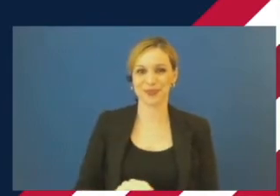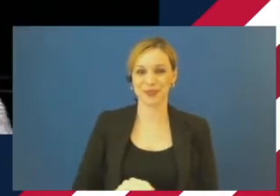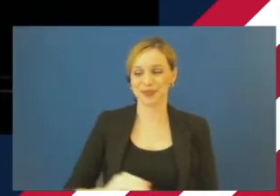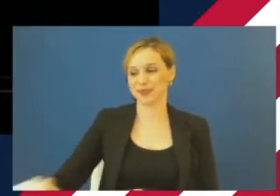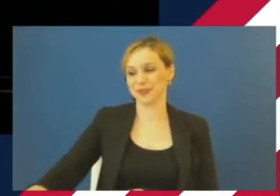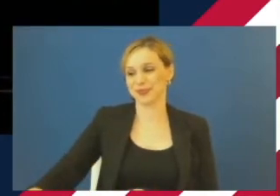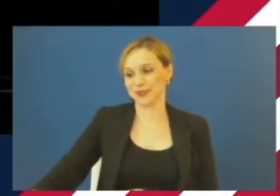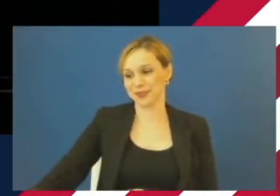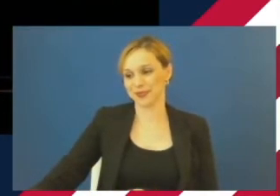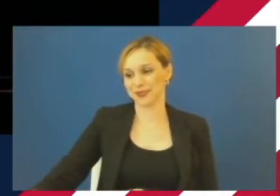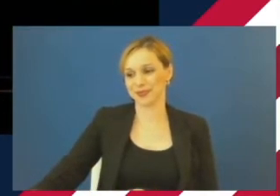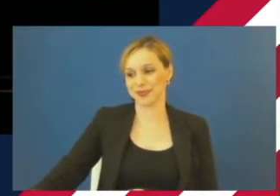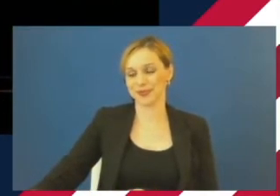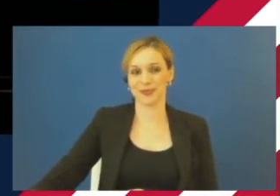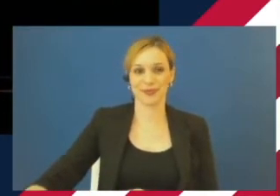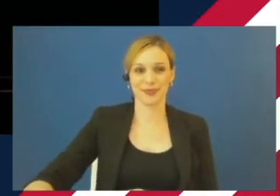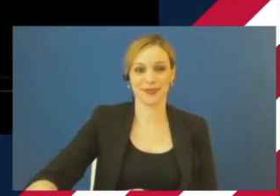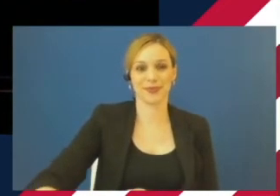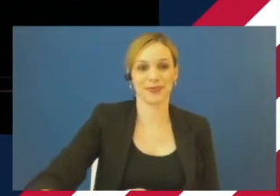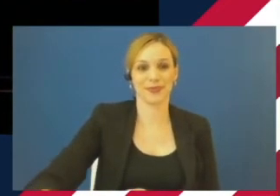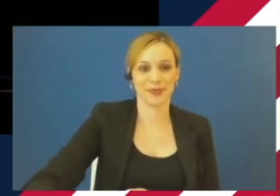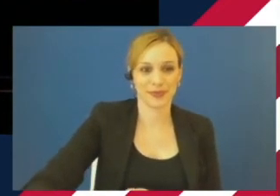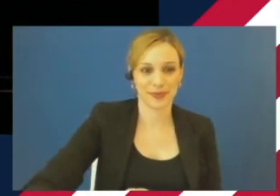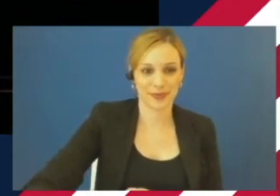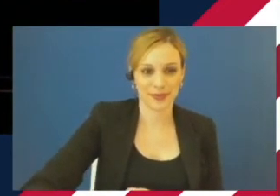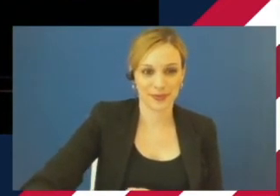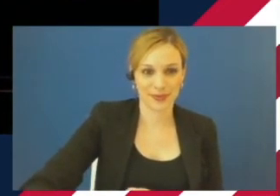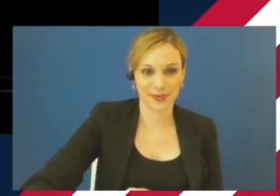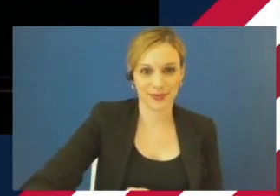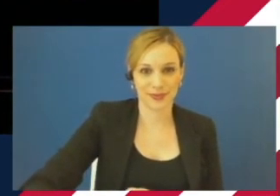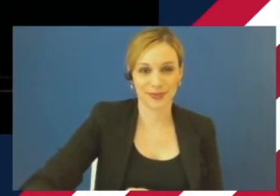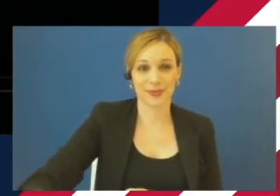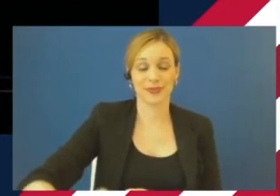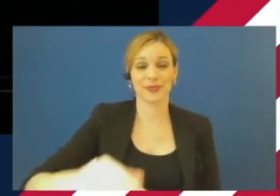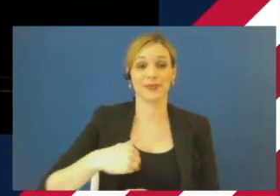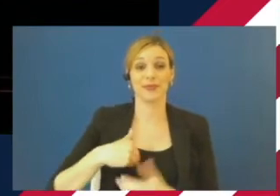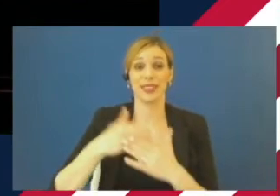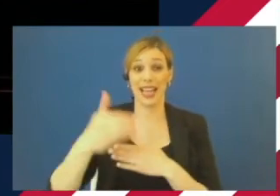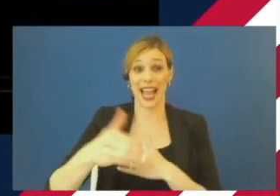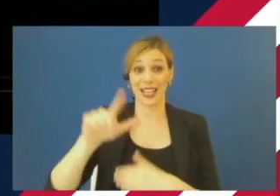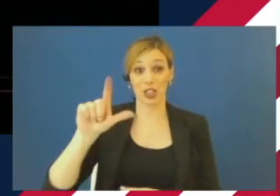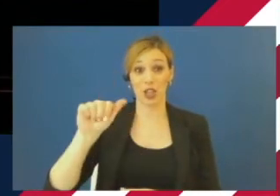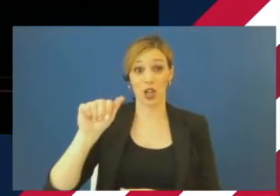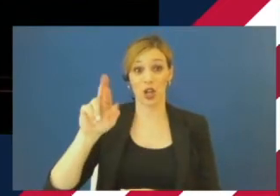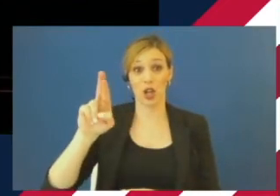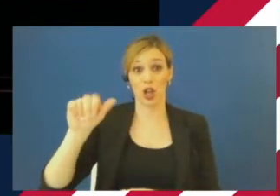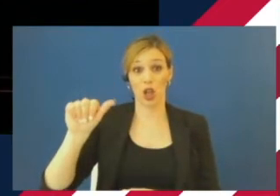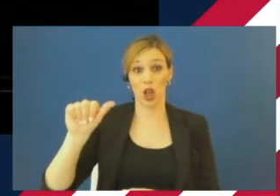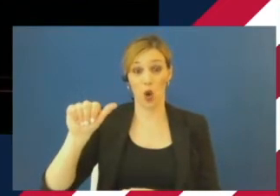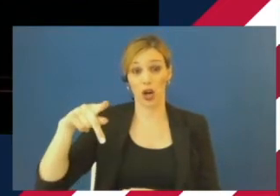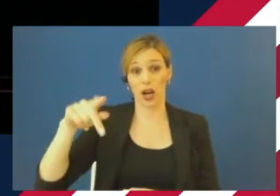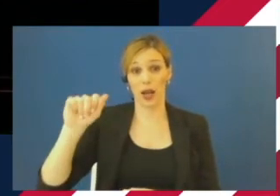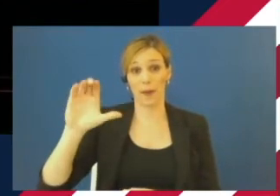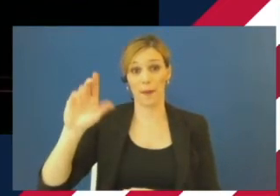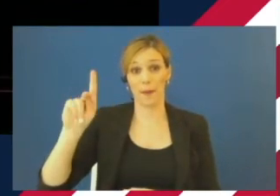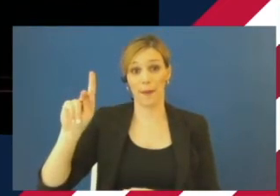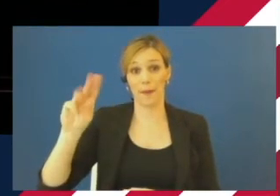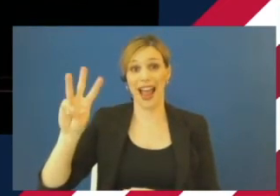Next, we will hear from Laura Packard, who serves as the co-chair of the Healthcare